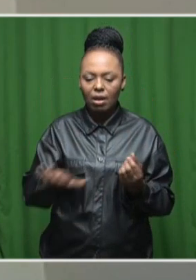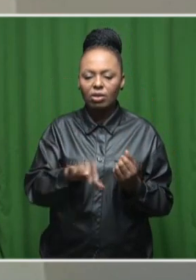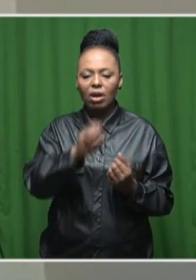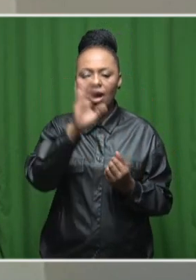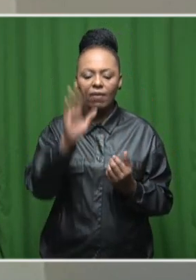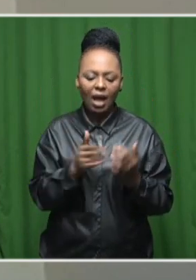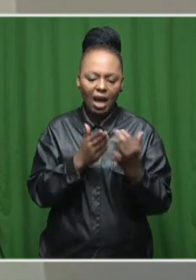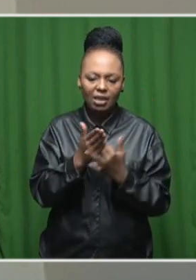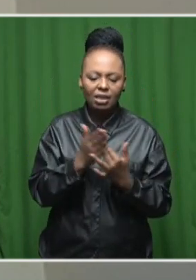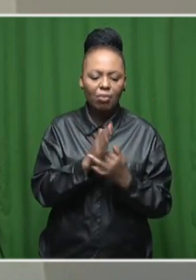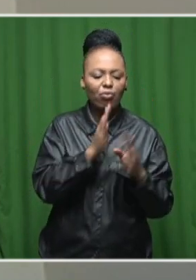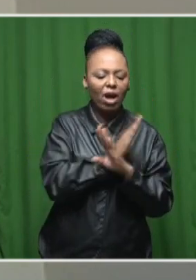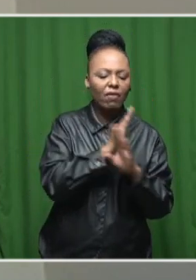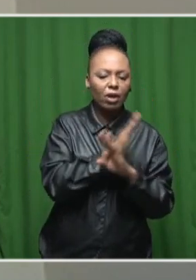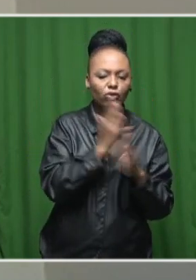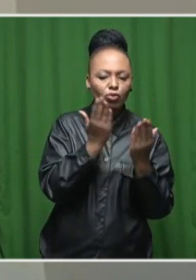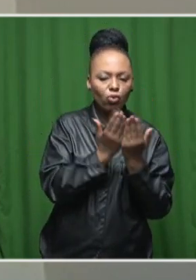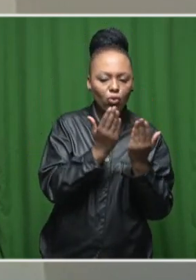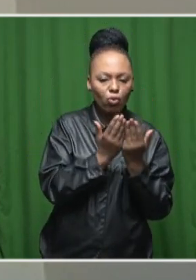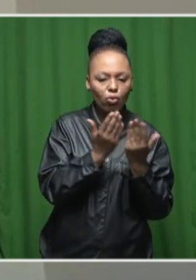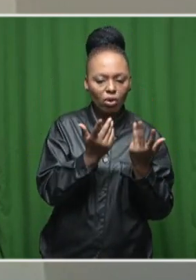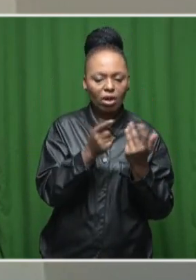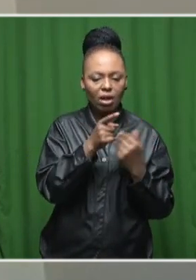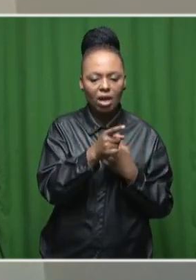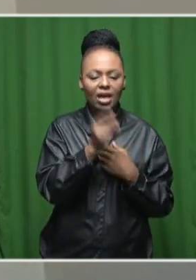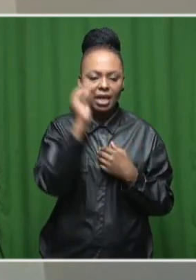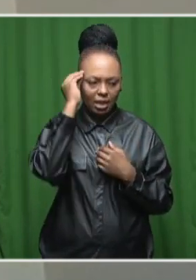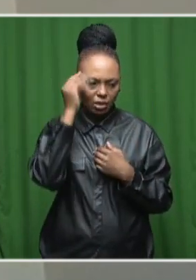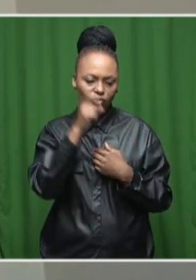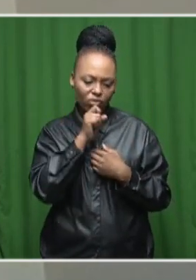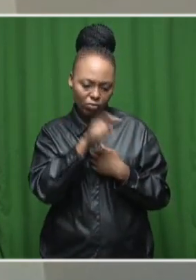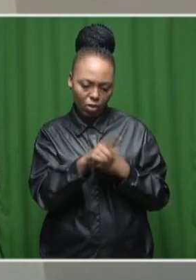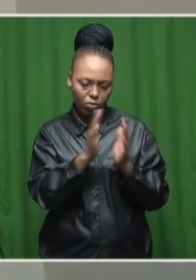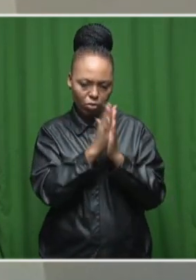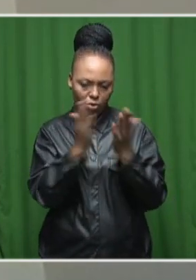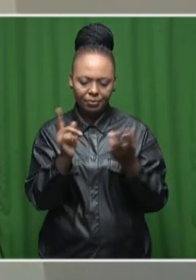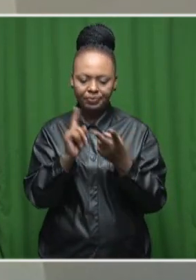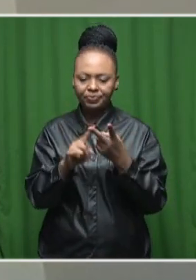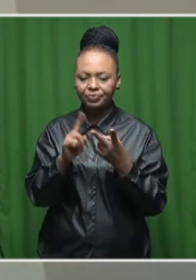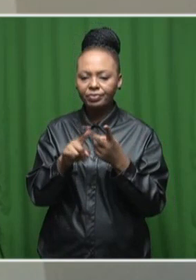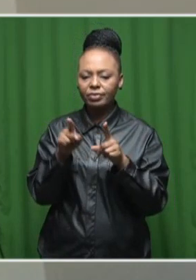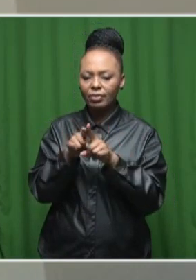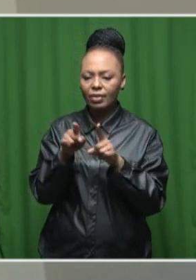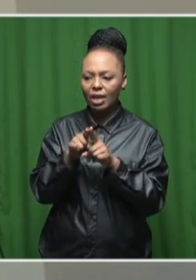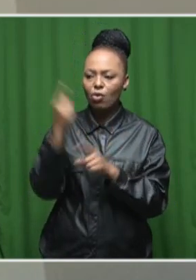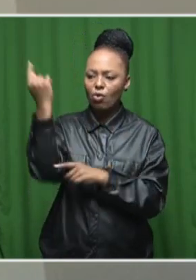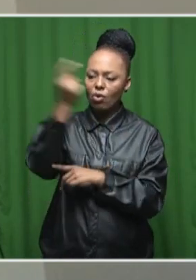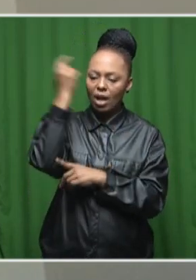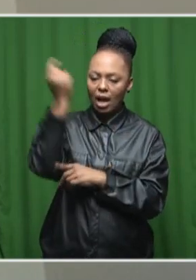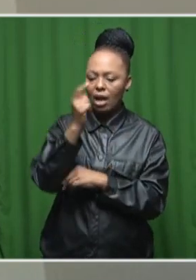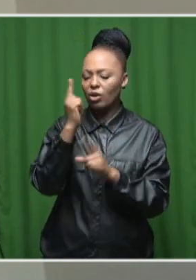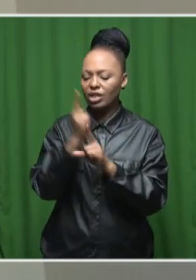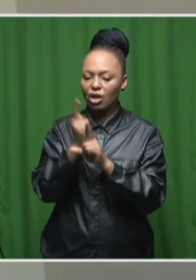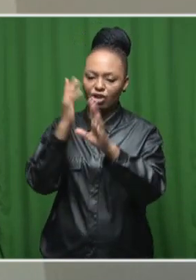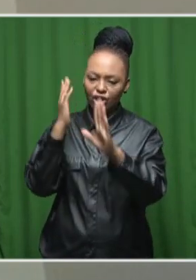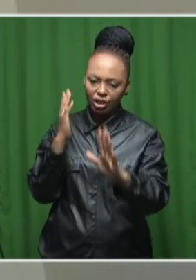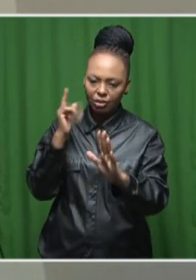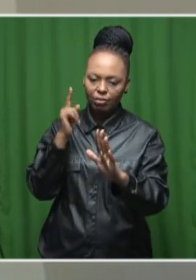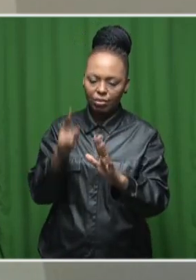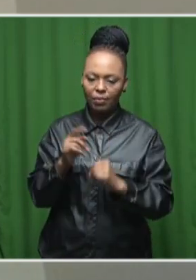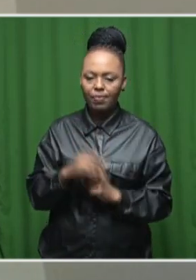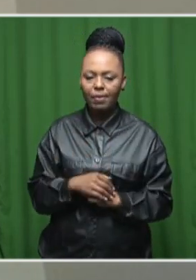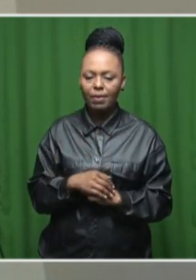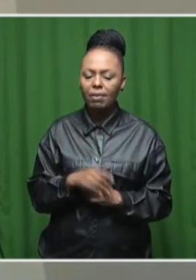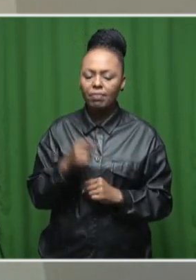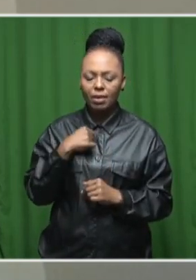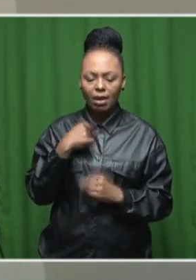there's private schools that are interested in using it. There's schools in rural and township areas. And our whole